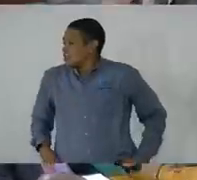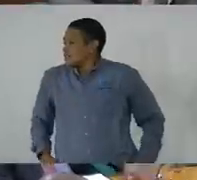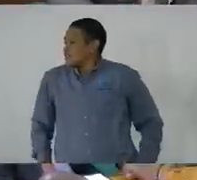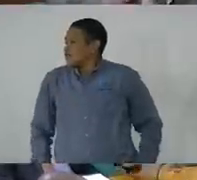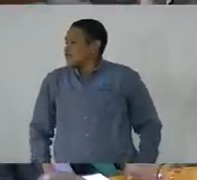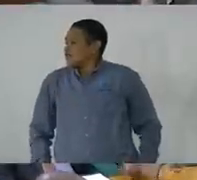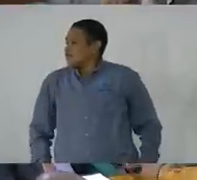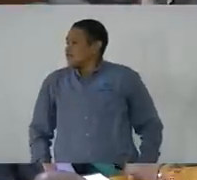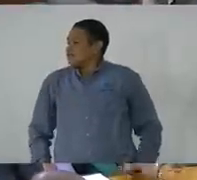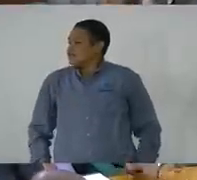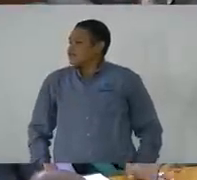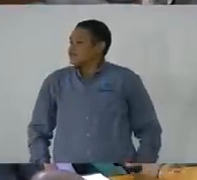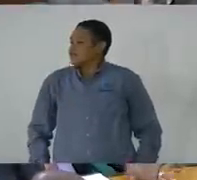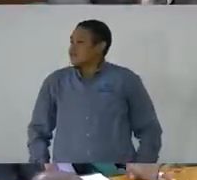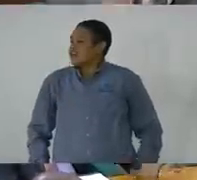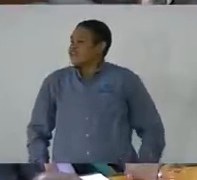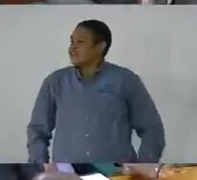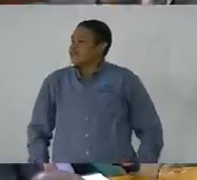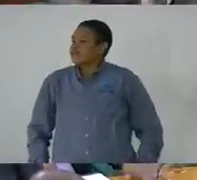presentation.